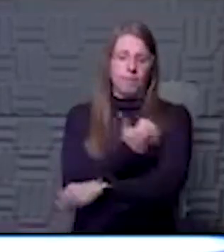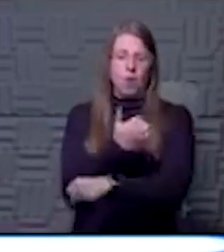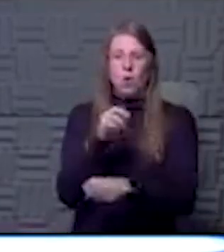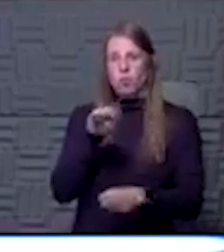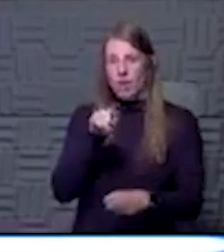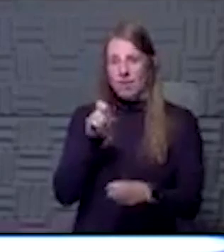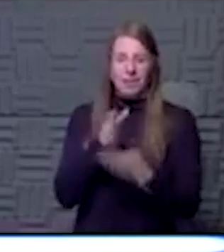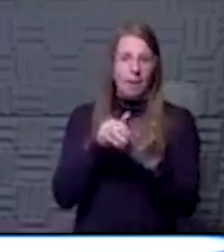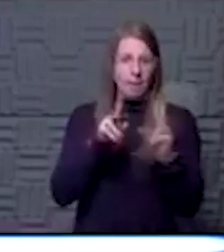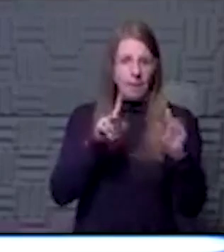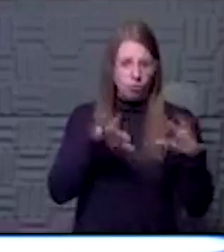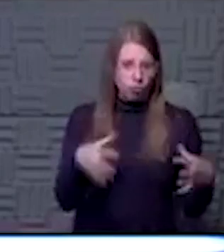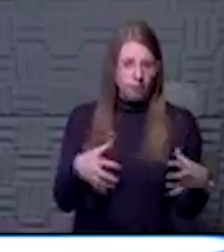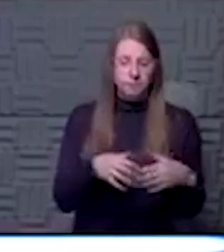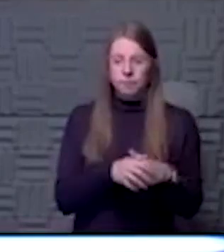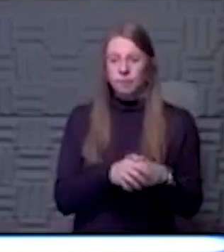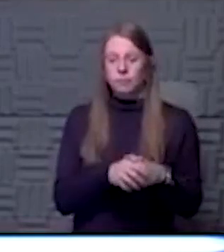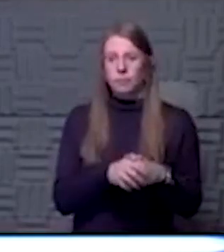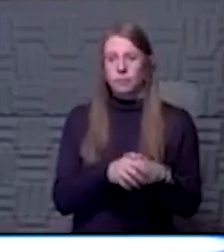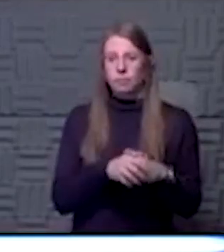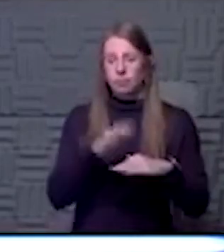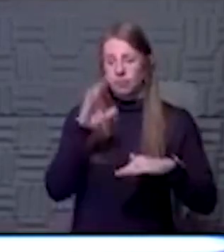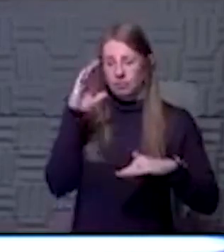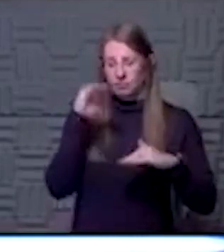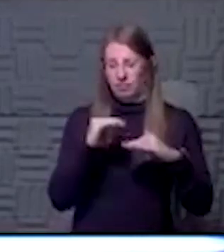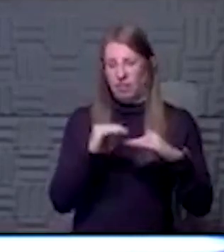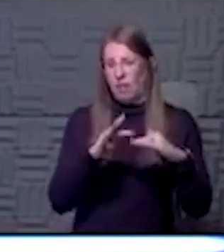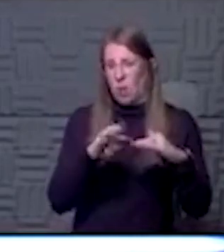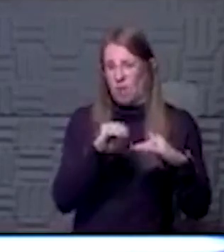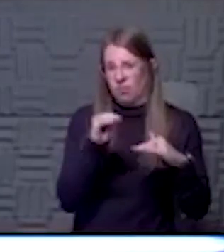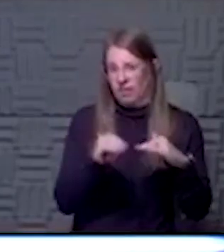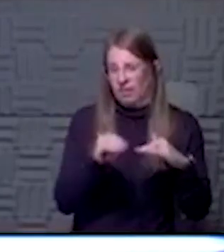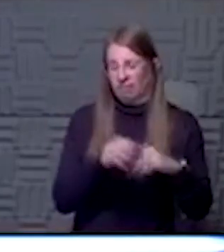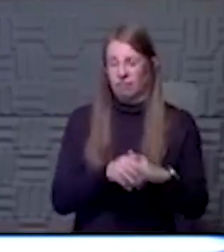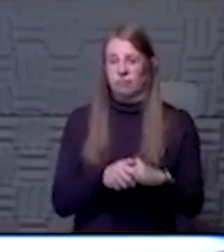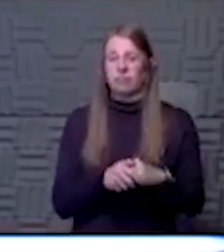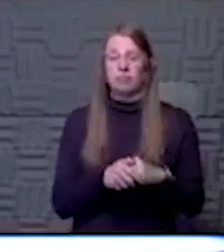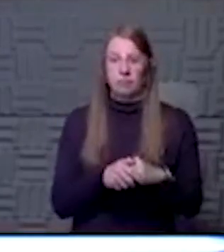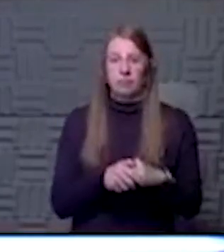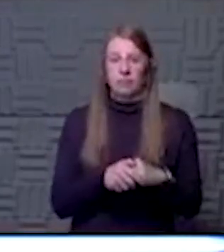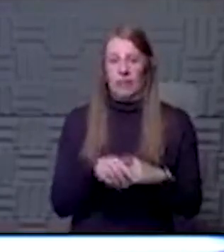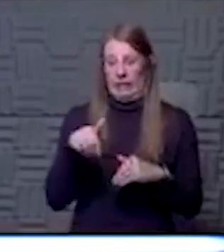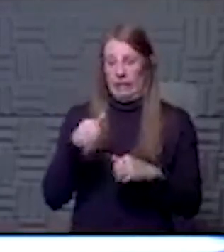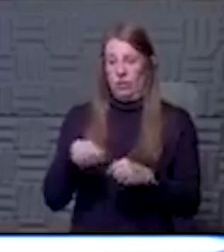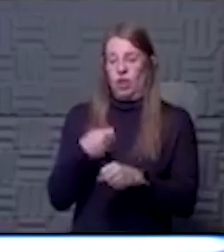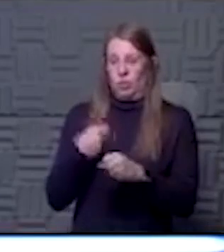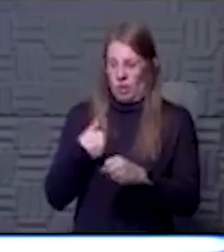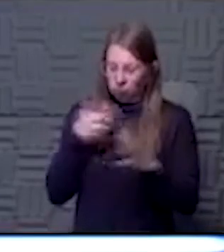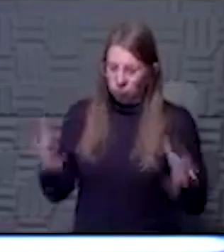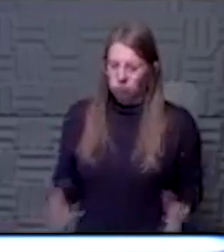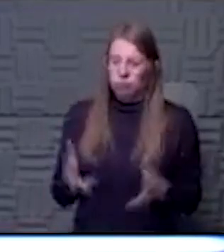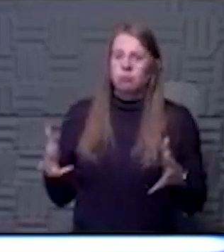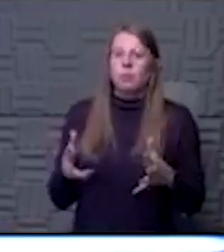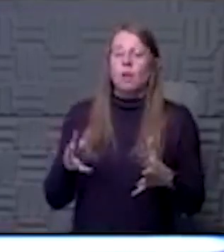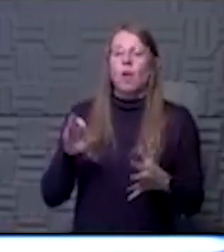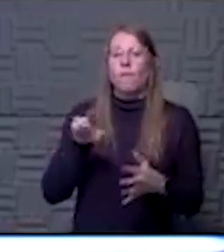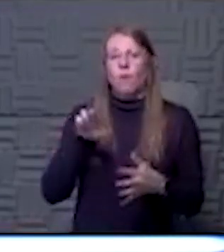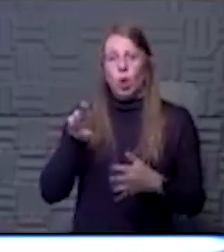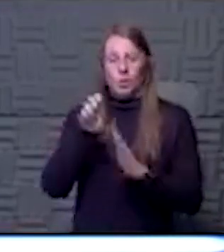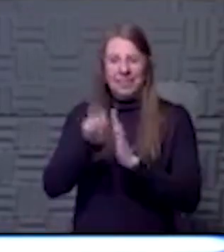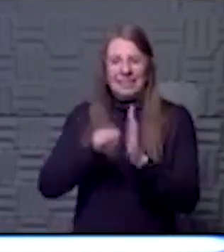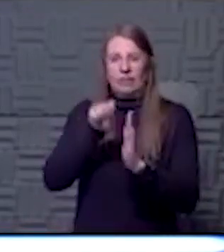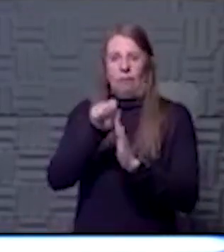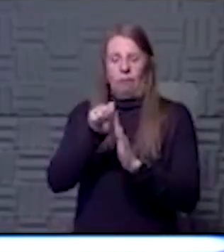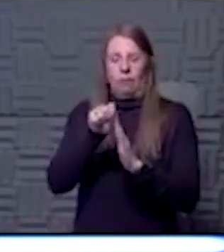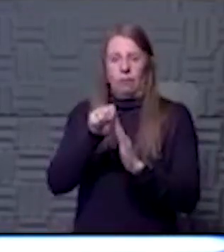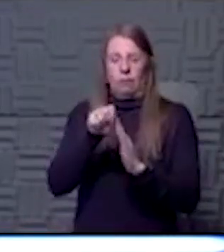populations, that's as low as 40%. And we're certainly this year are really pushing hard on seasonal flu and really want to encourage and